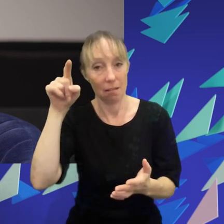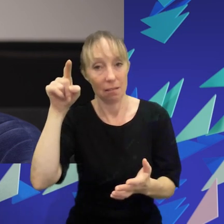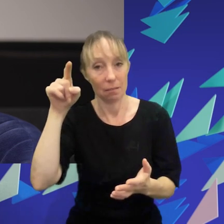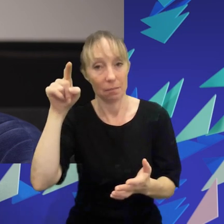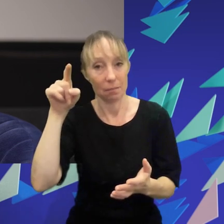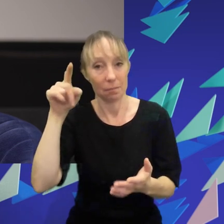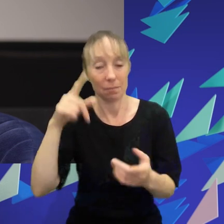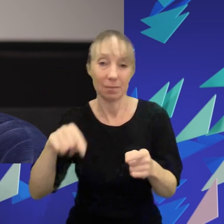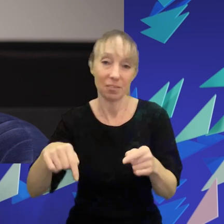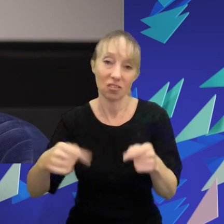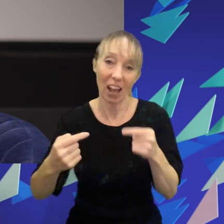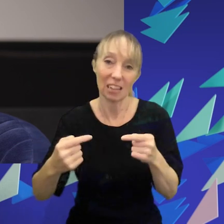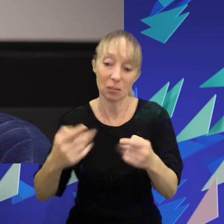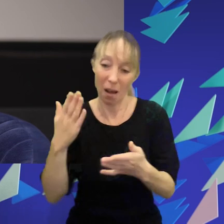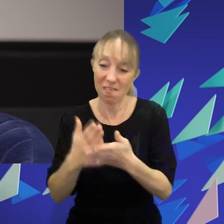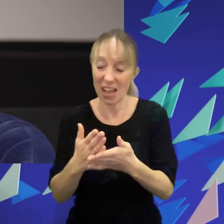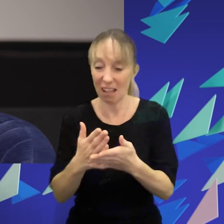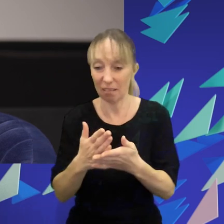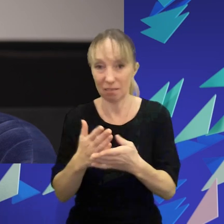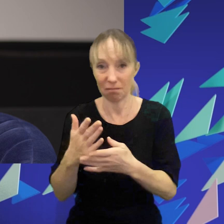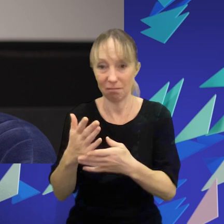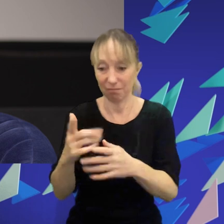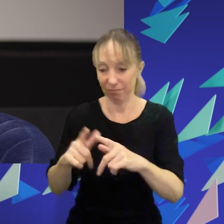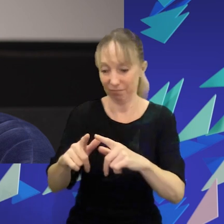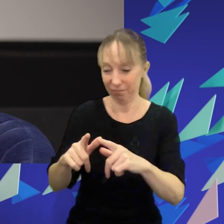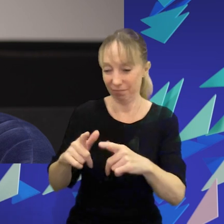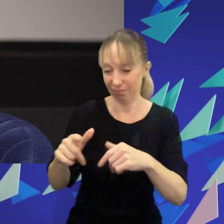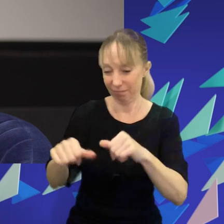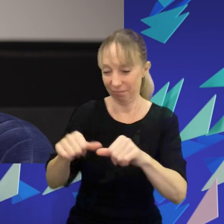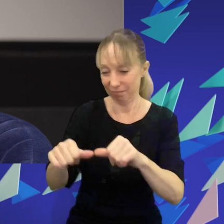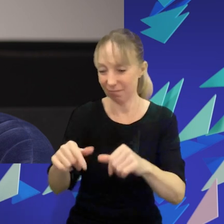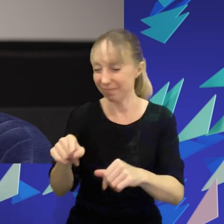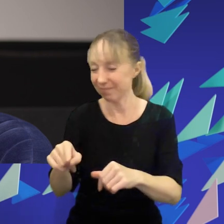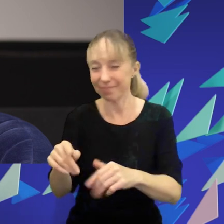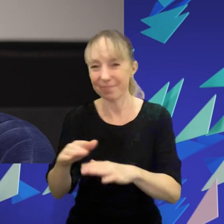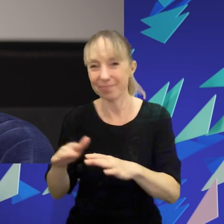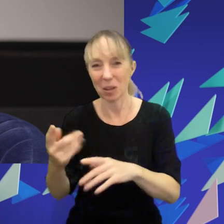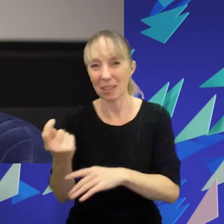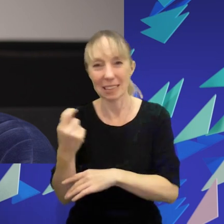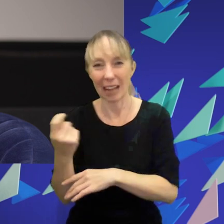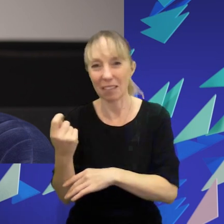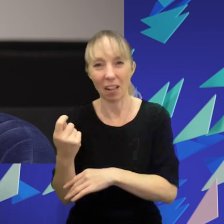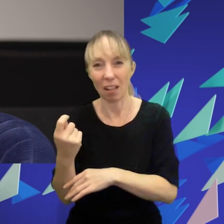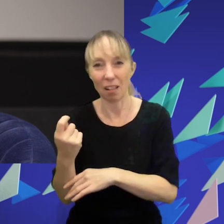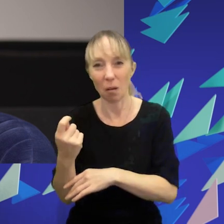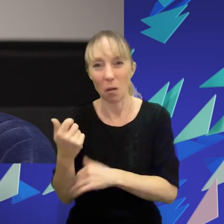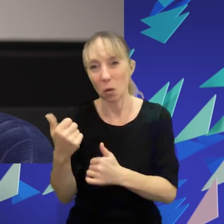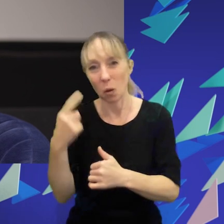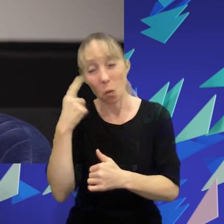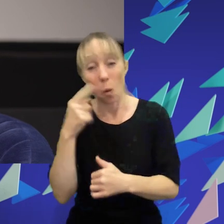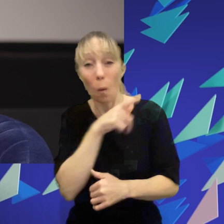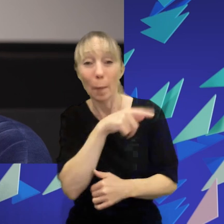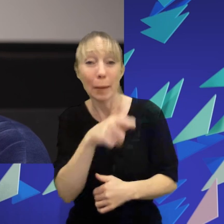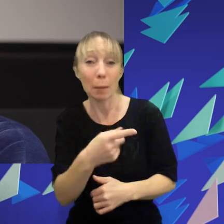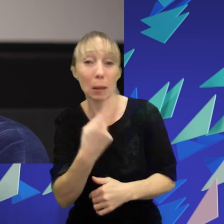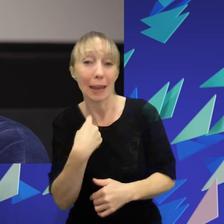is challenged by reality, and suddenly you realize that it's not working as good as you thought, or people is telling you that